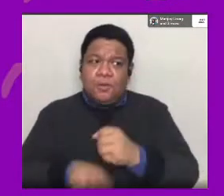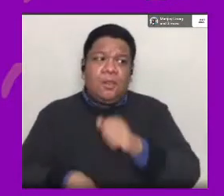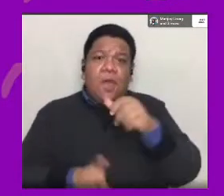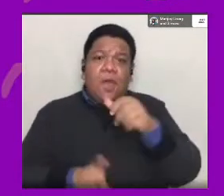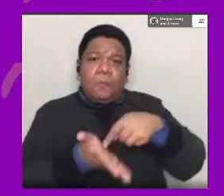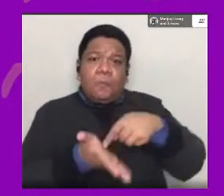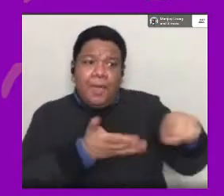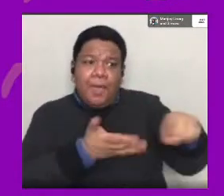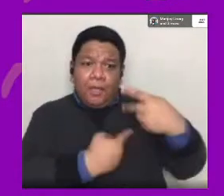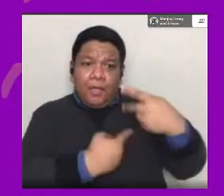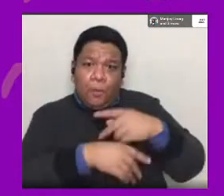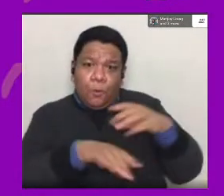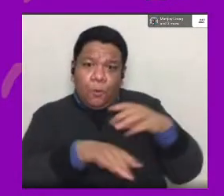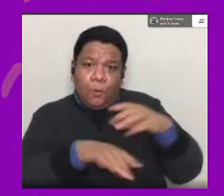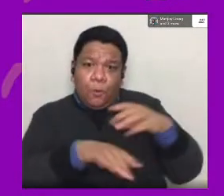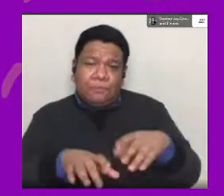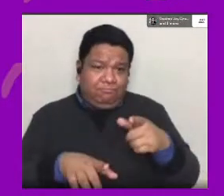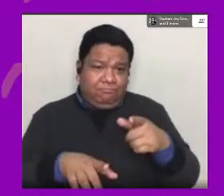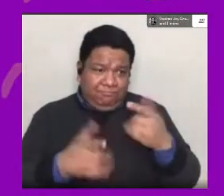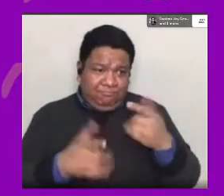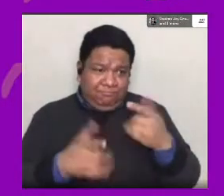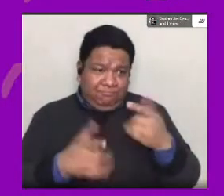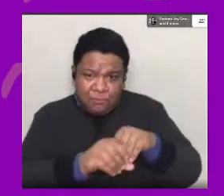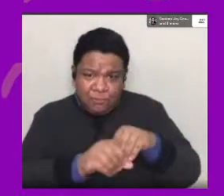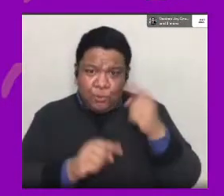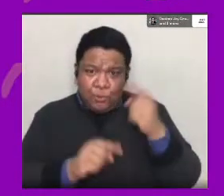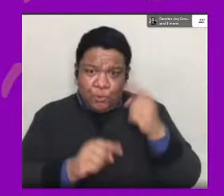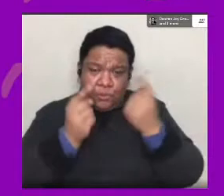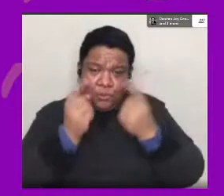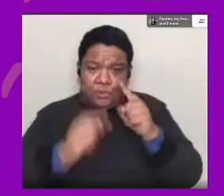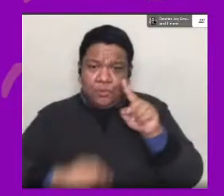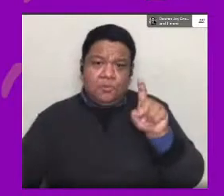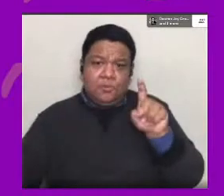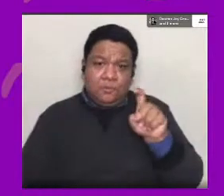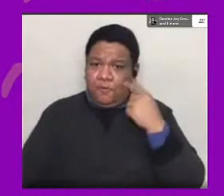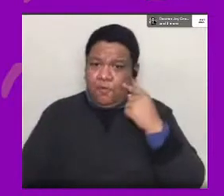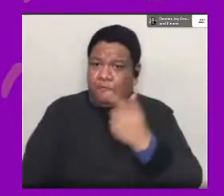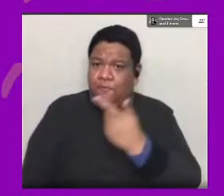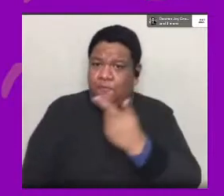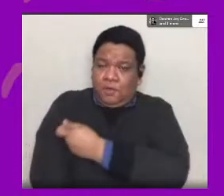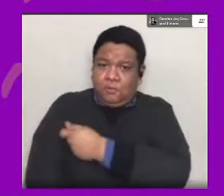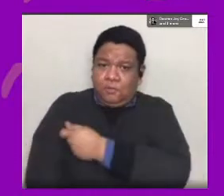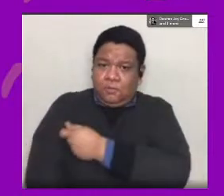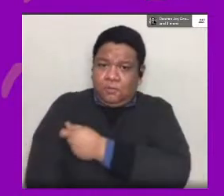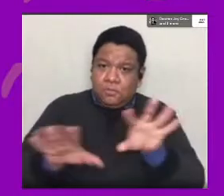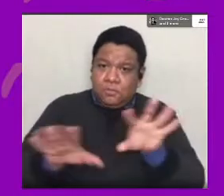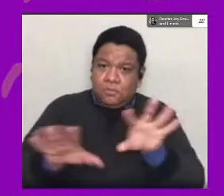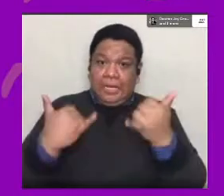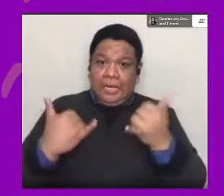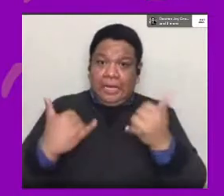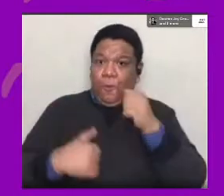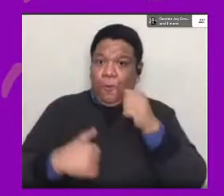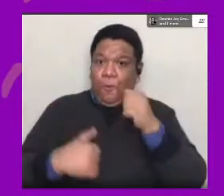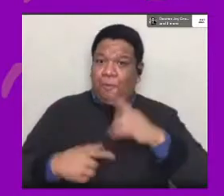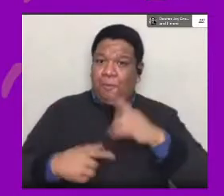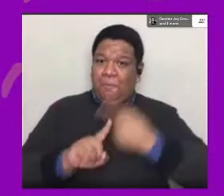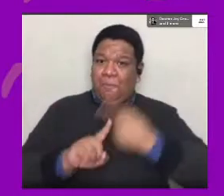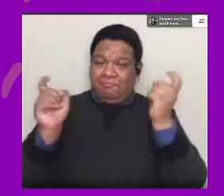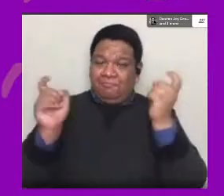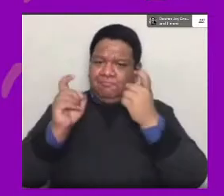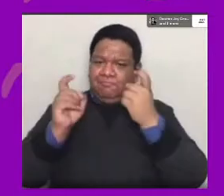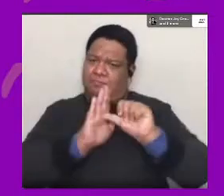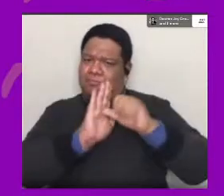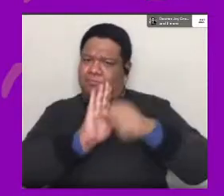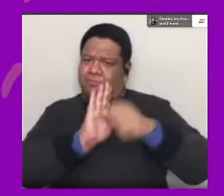in the vaccine rollout? As we continue to celebrate Women's Month, we highlight this important